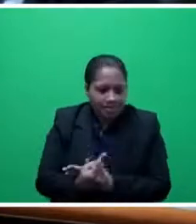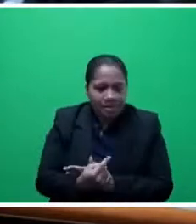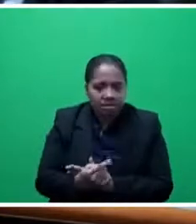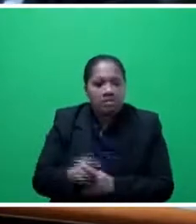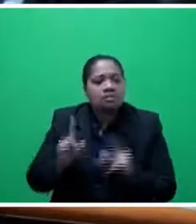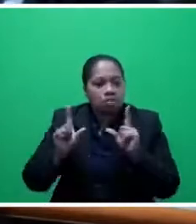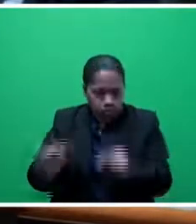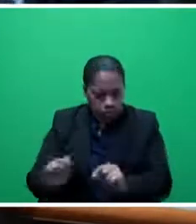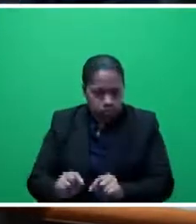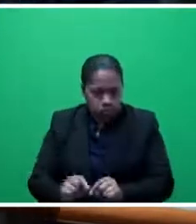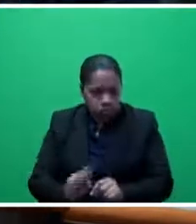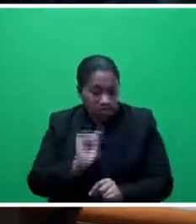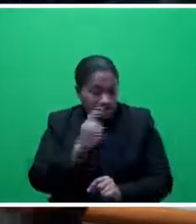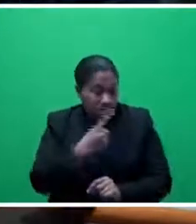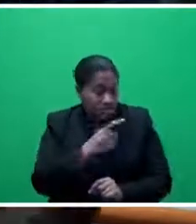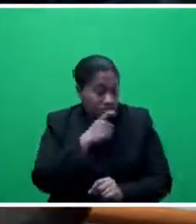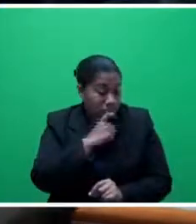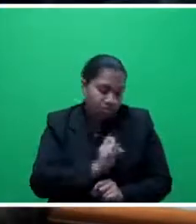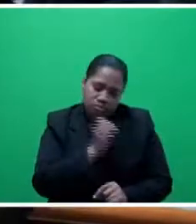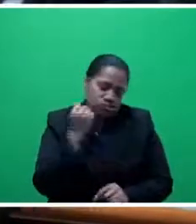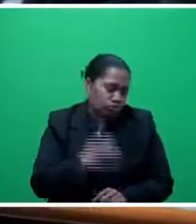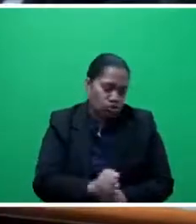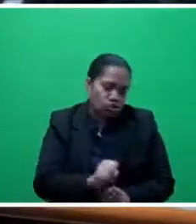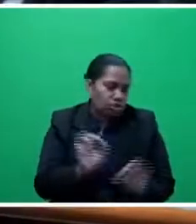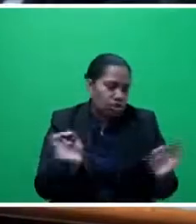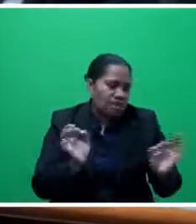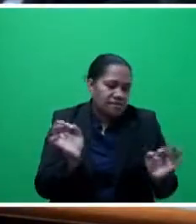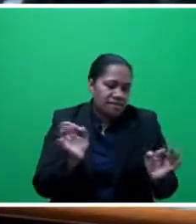So while the list of